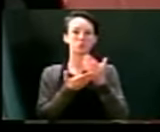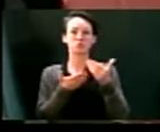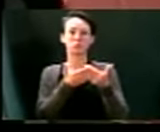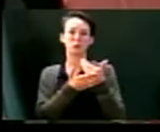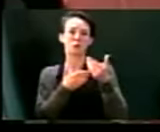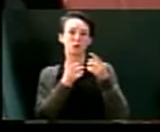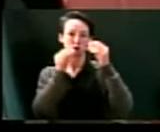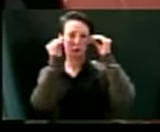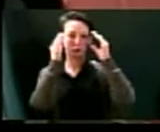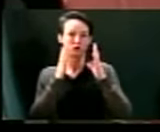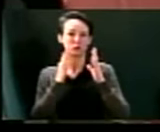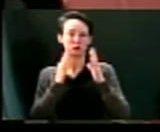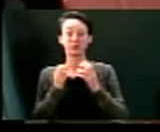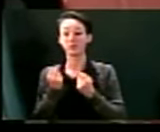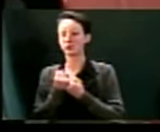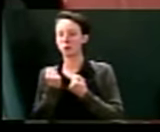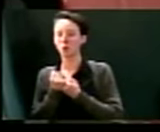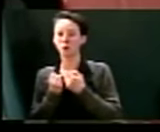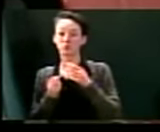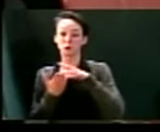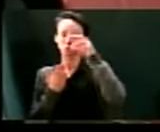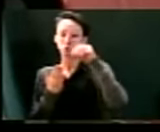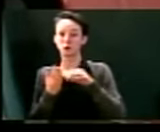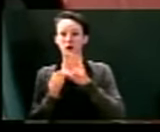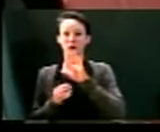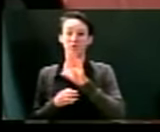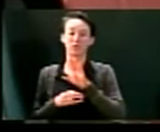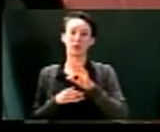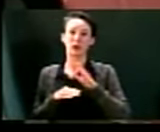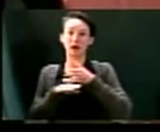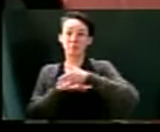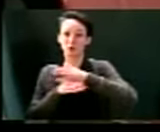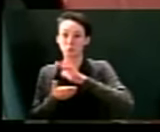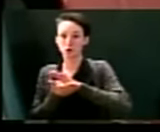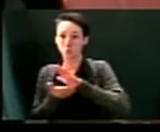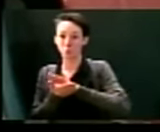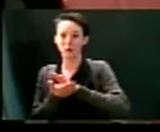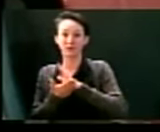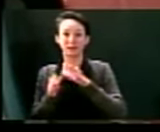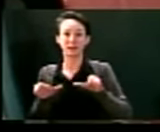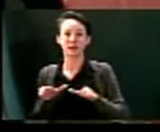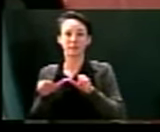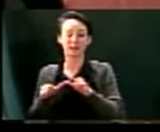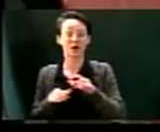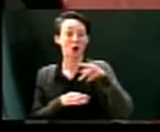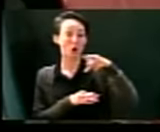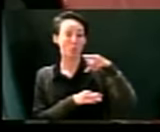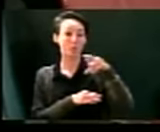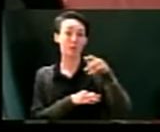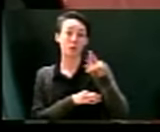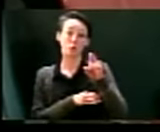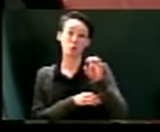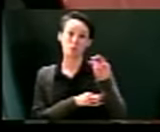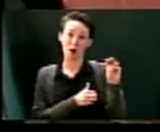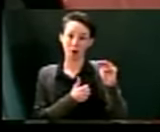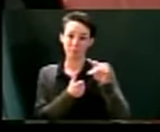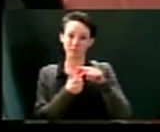students in their extracurricular activities. I understand she does the prom and also does cheerleading in her free